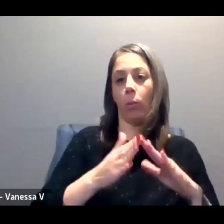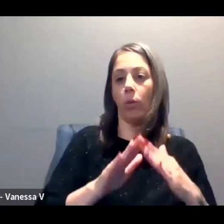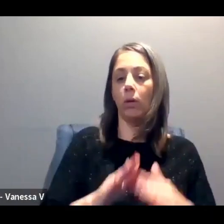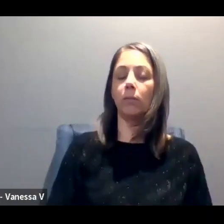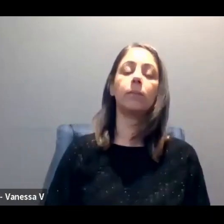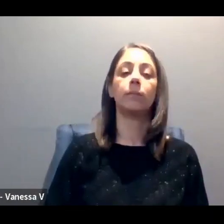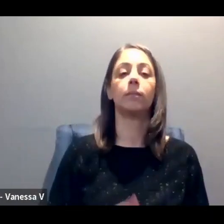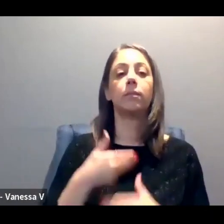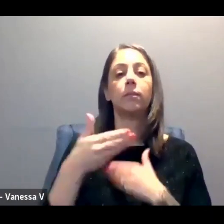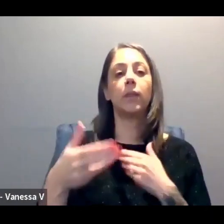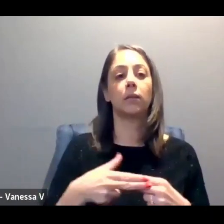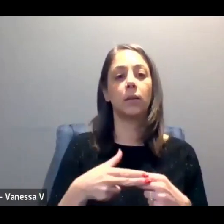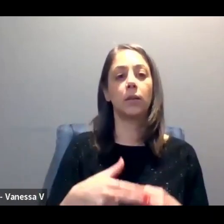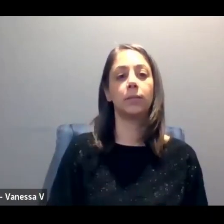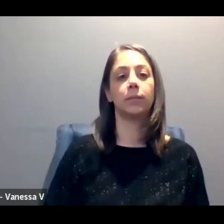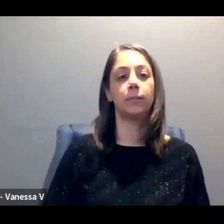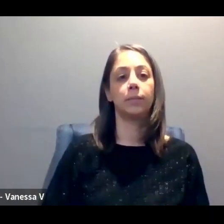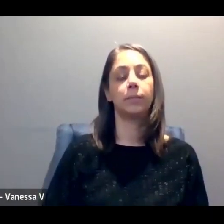Next slide.